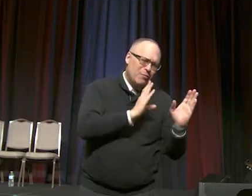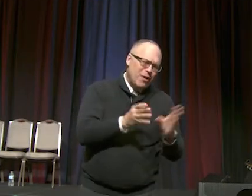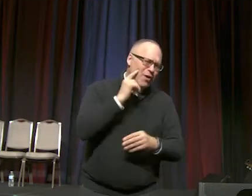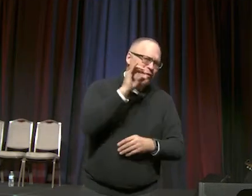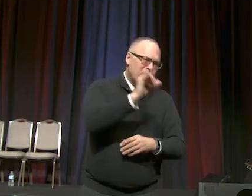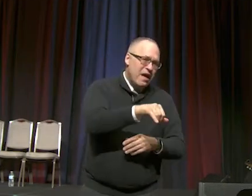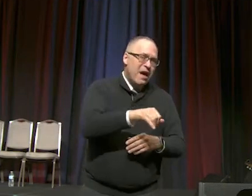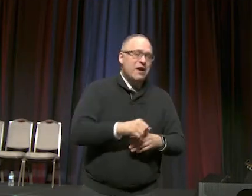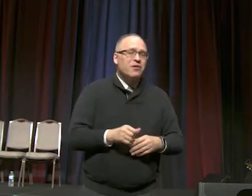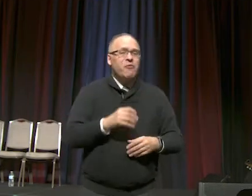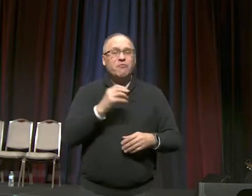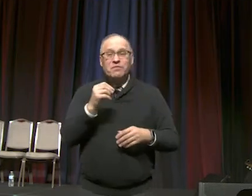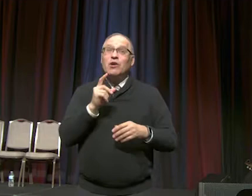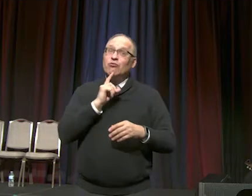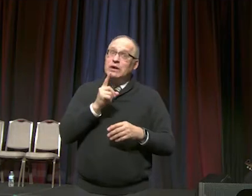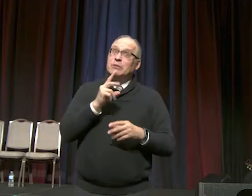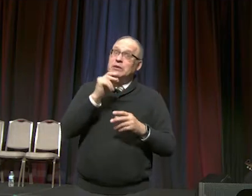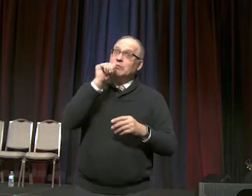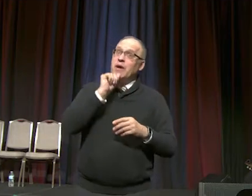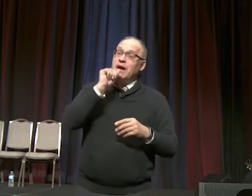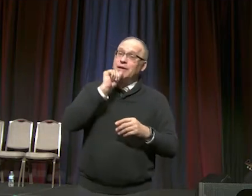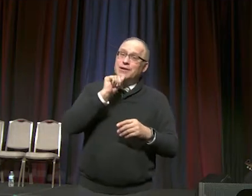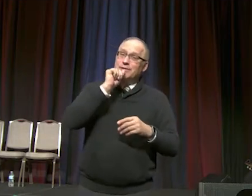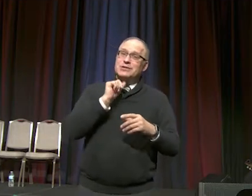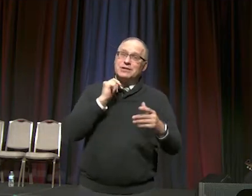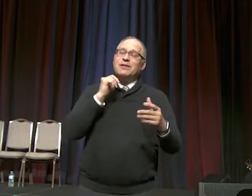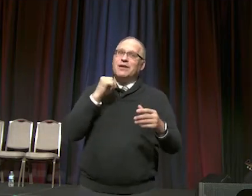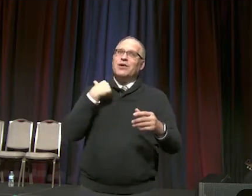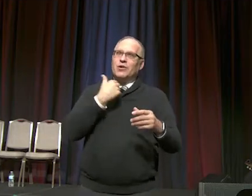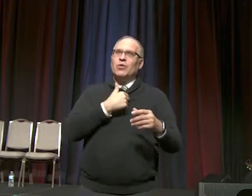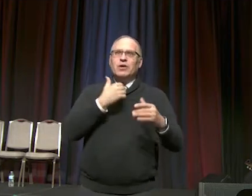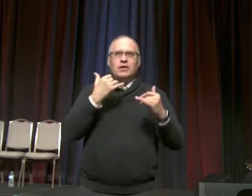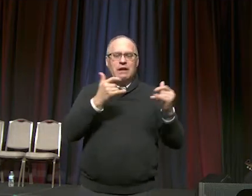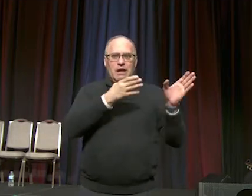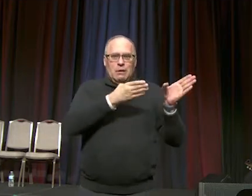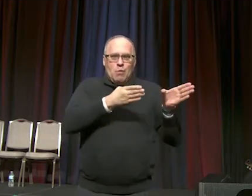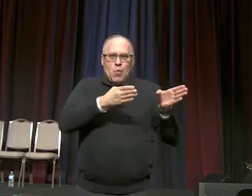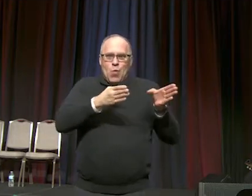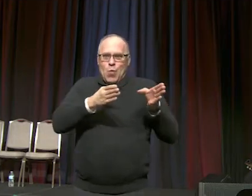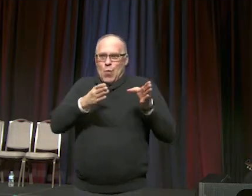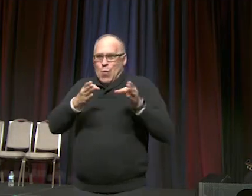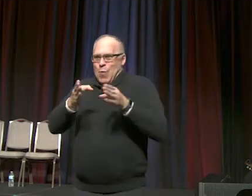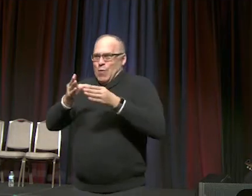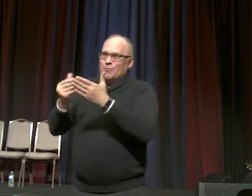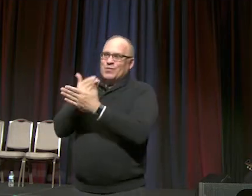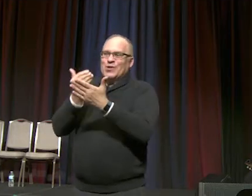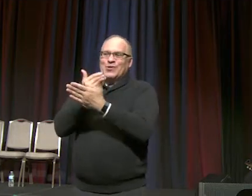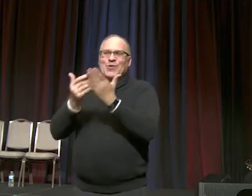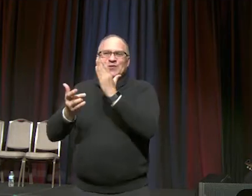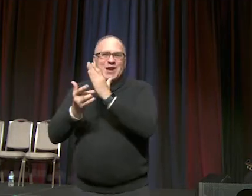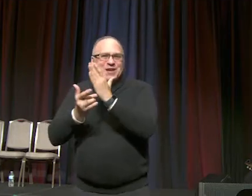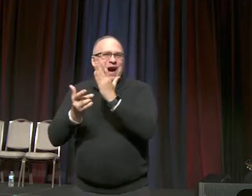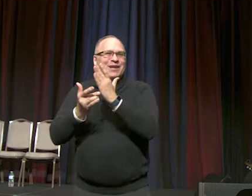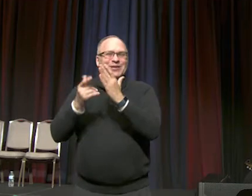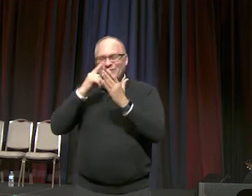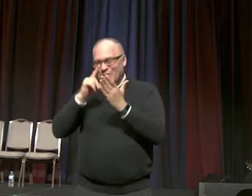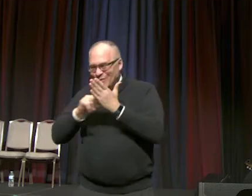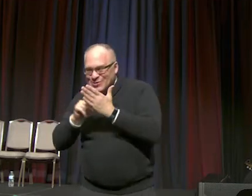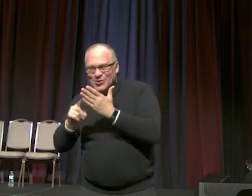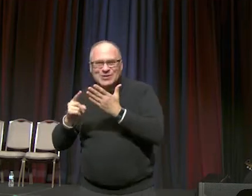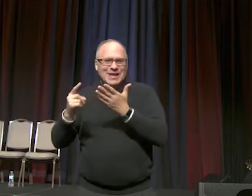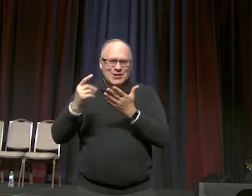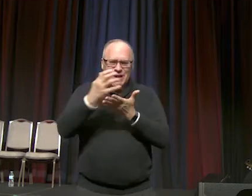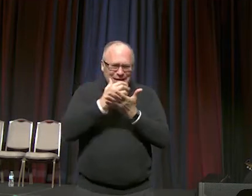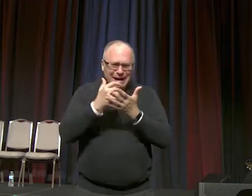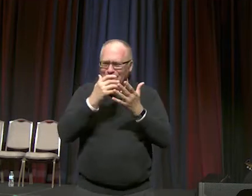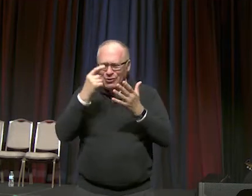being diligently patient as we are moving into the new technology that we are still researching, finding, and gathering. So I